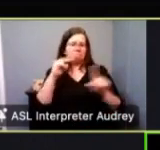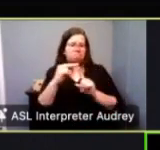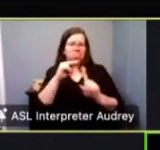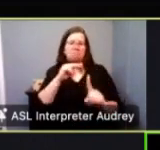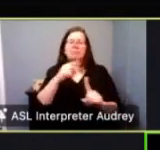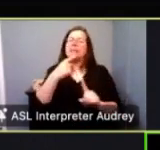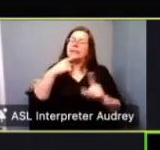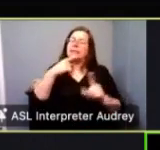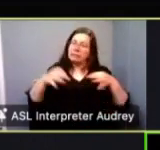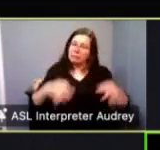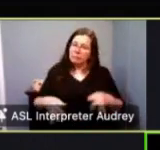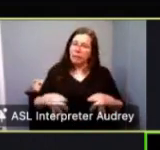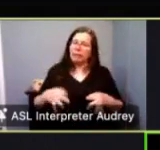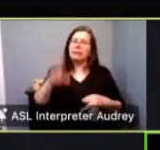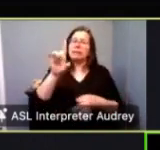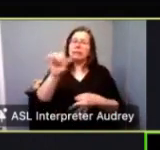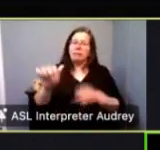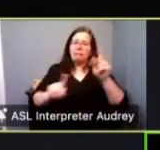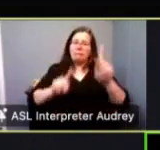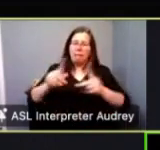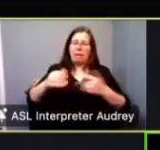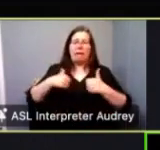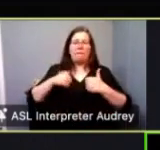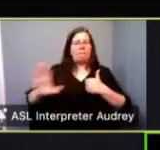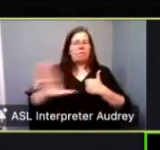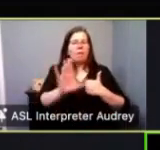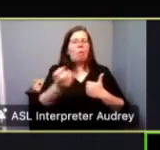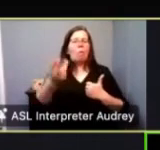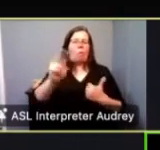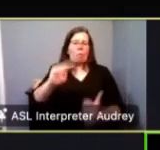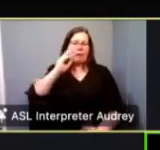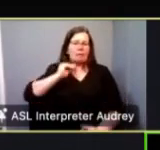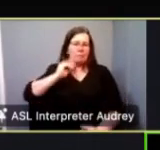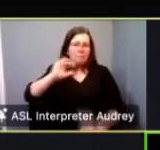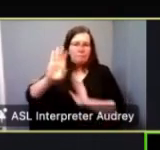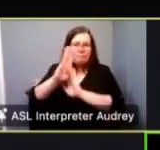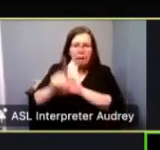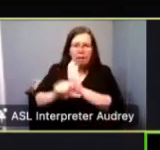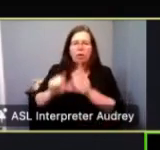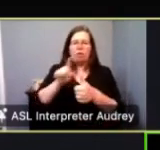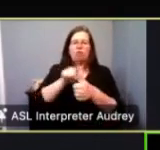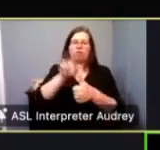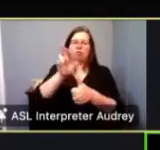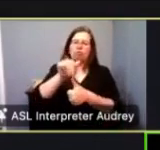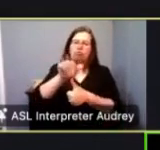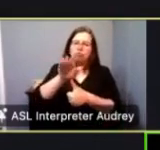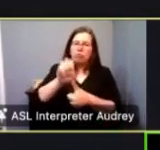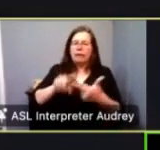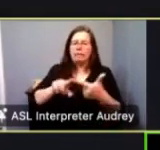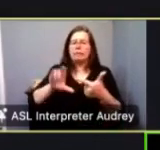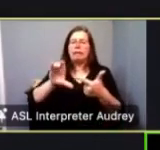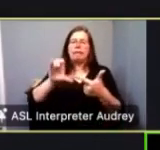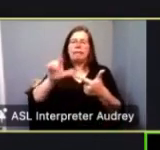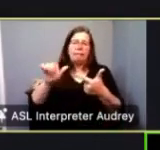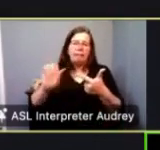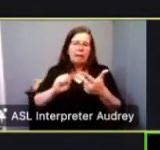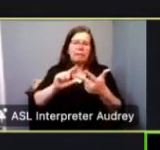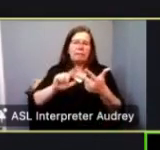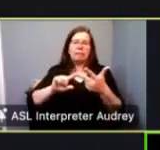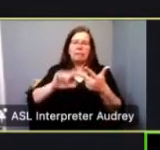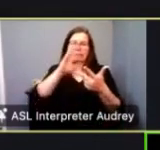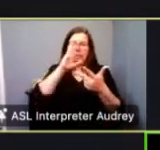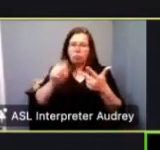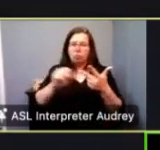that disabled people each have a different background and experience regarding race, class, sexuality, age,